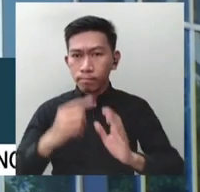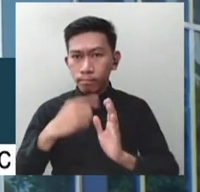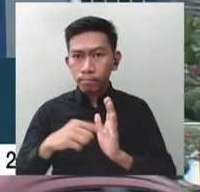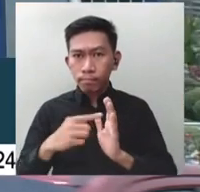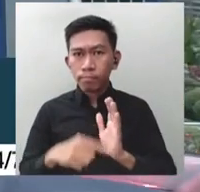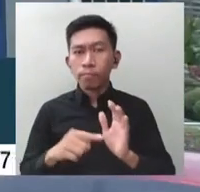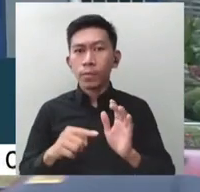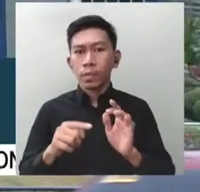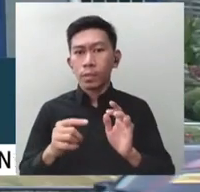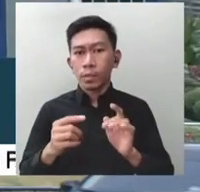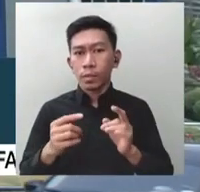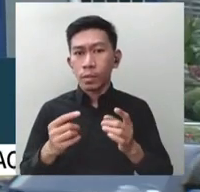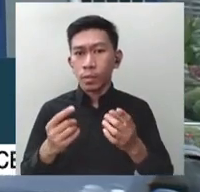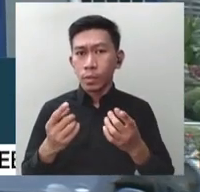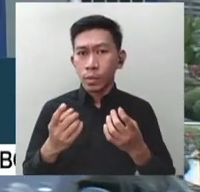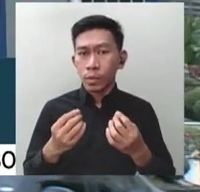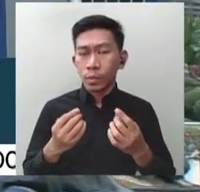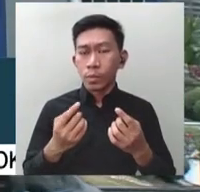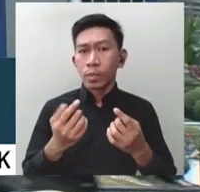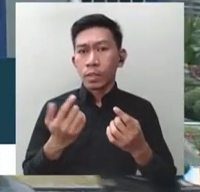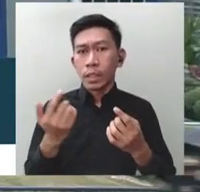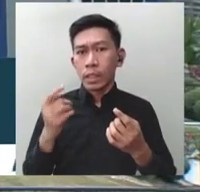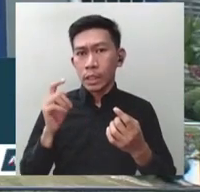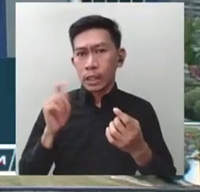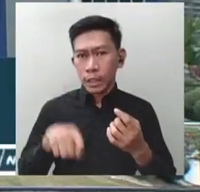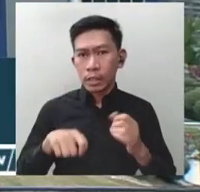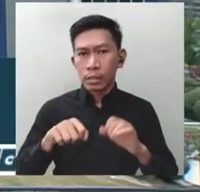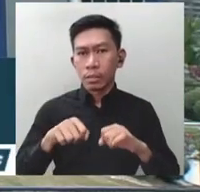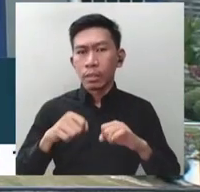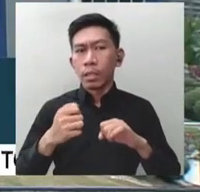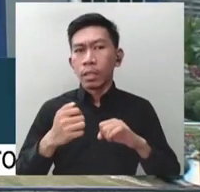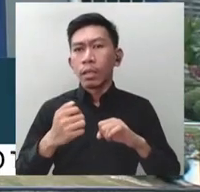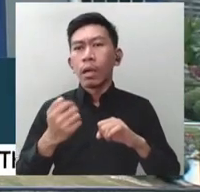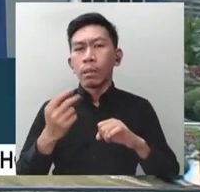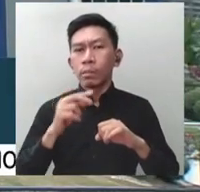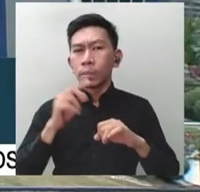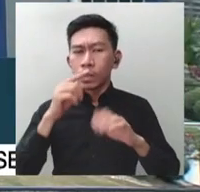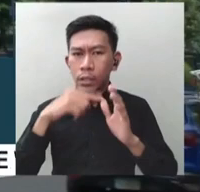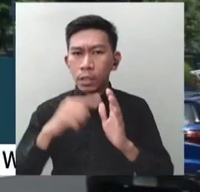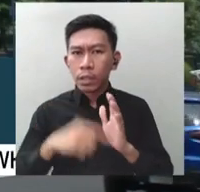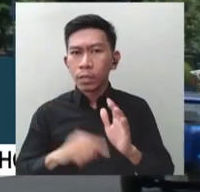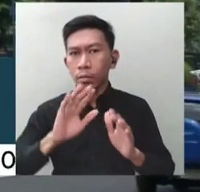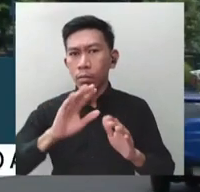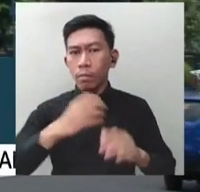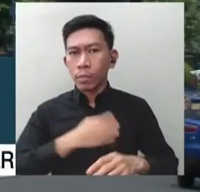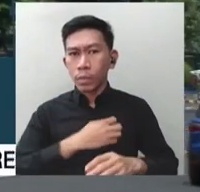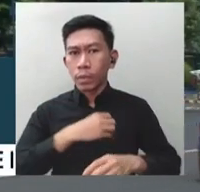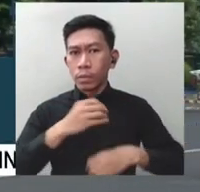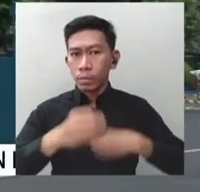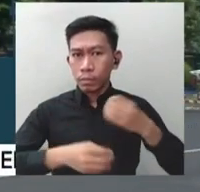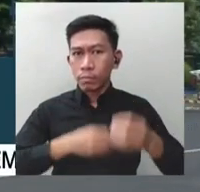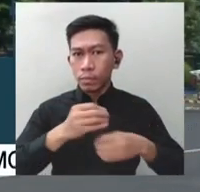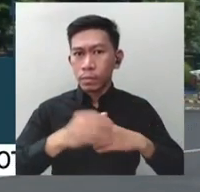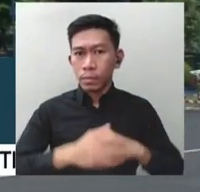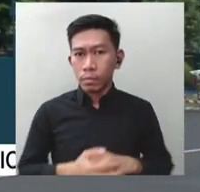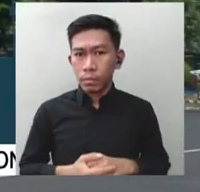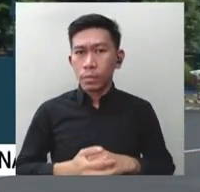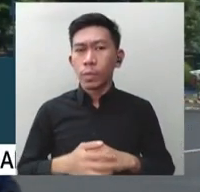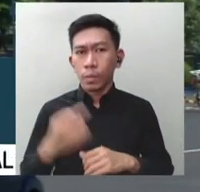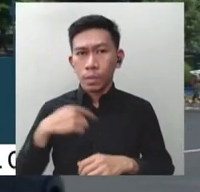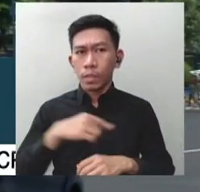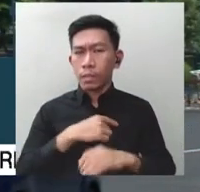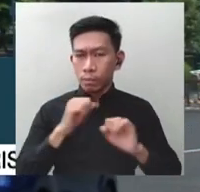this questionable police operation. And we will keep on reiterating that we will cooperate with any investigation.